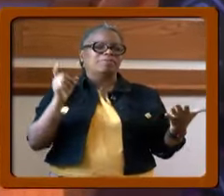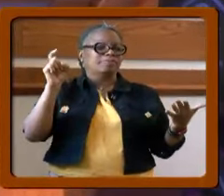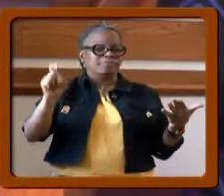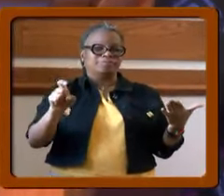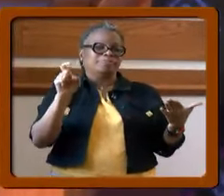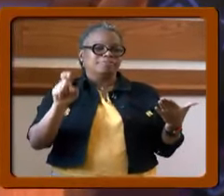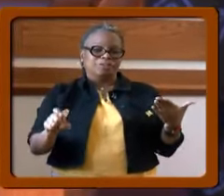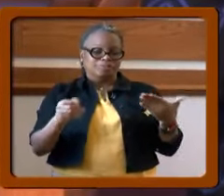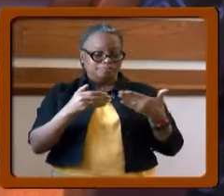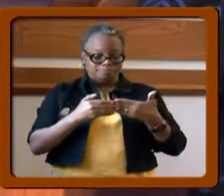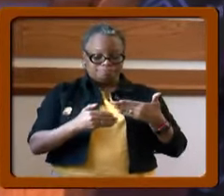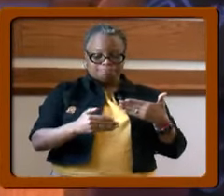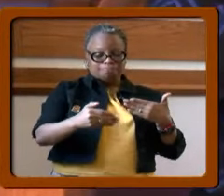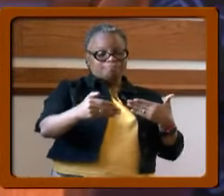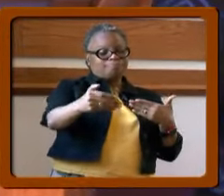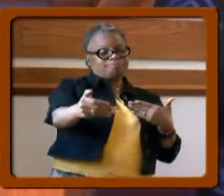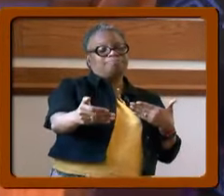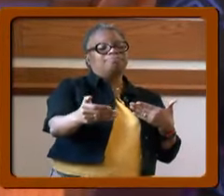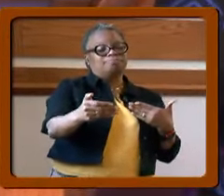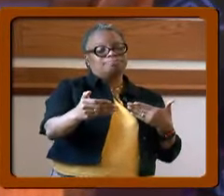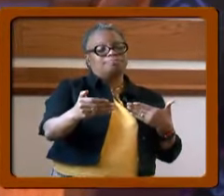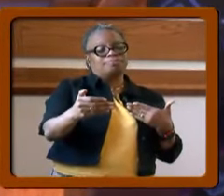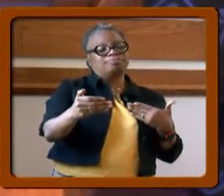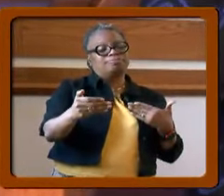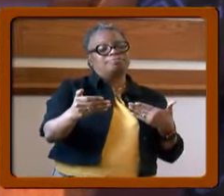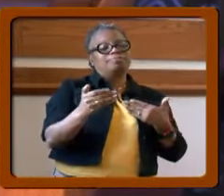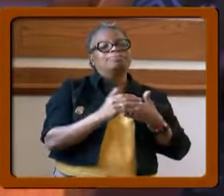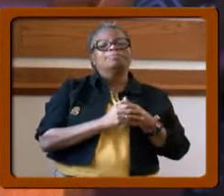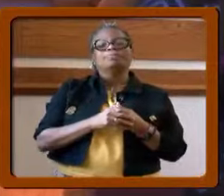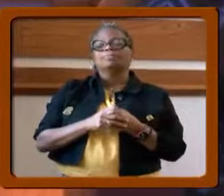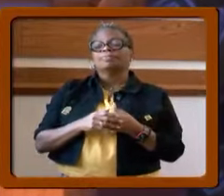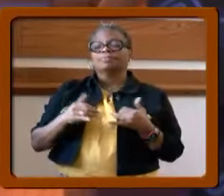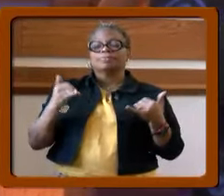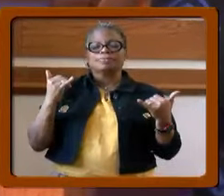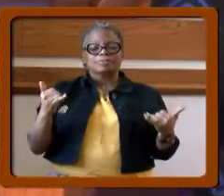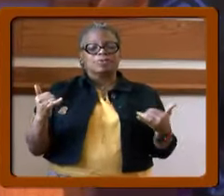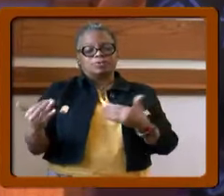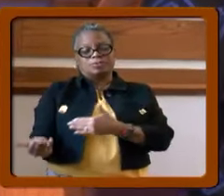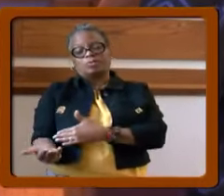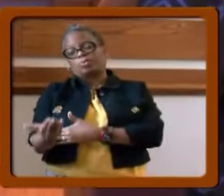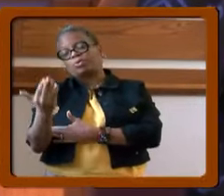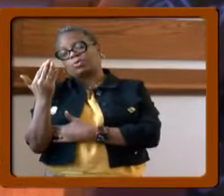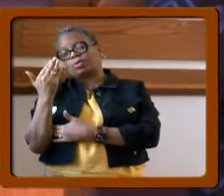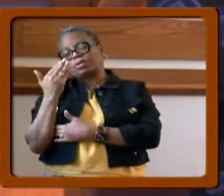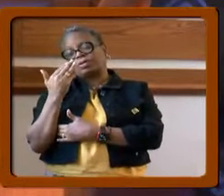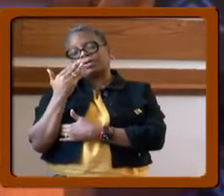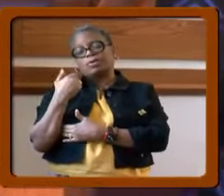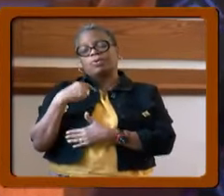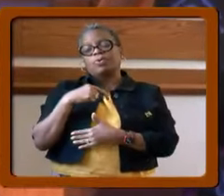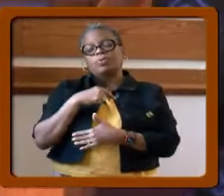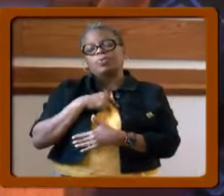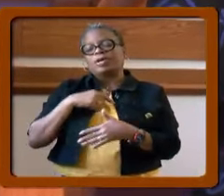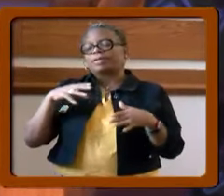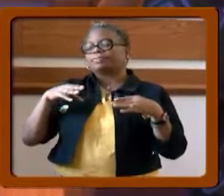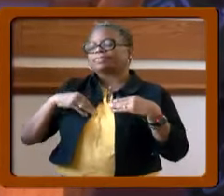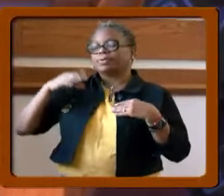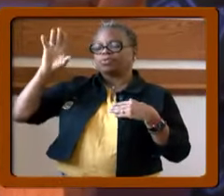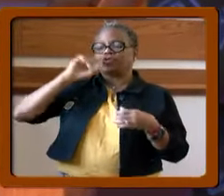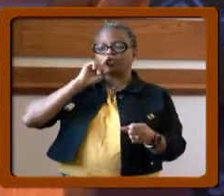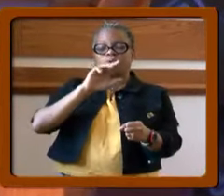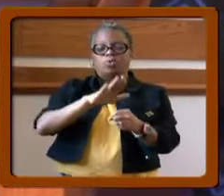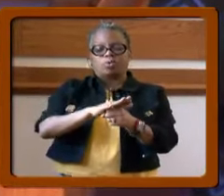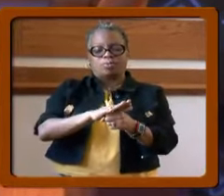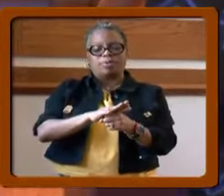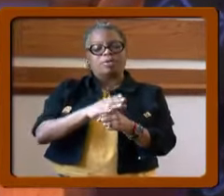divine that each of us needs at this very moment. So this morning, we claim your promise that we